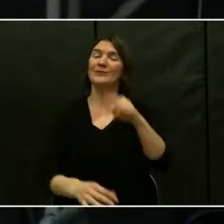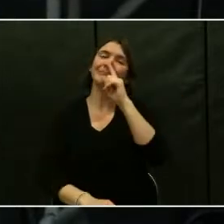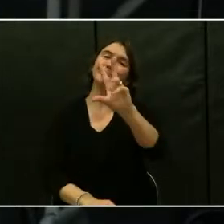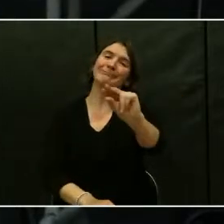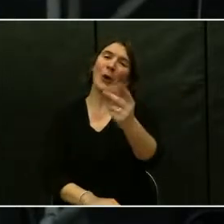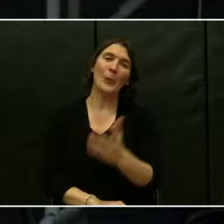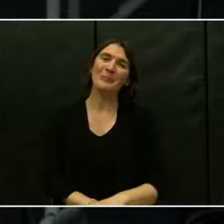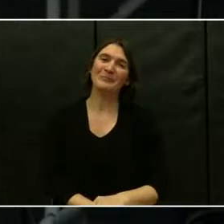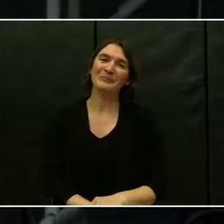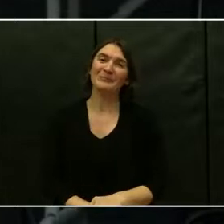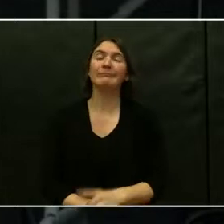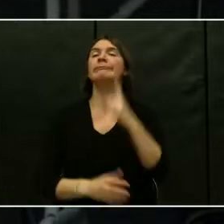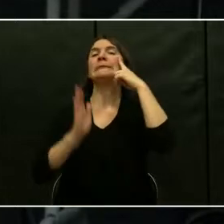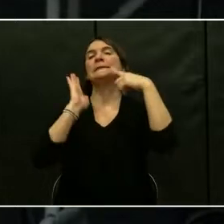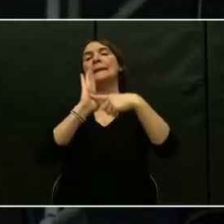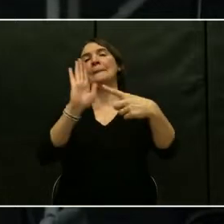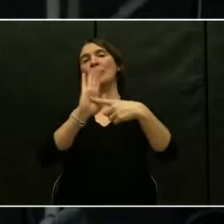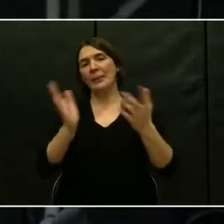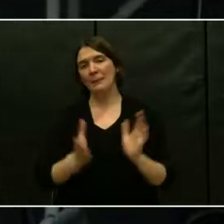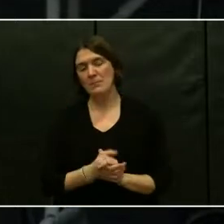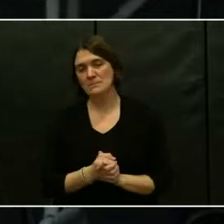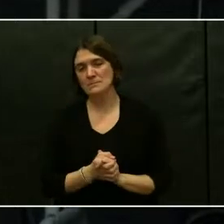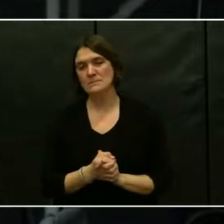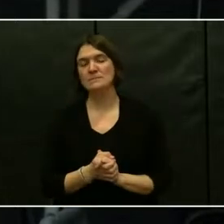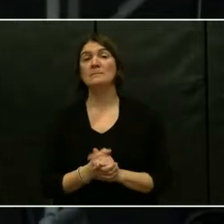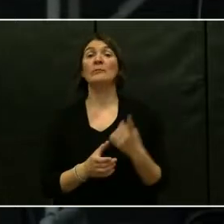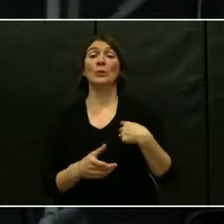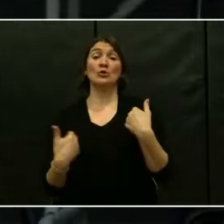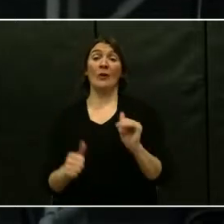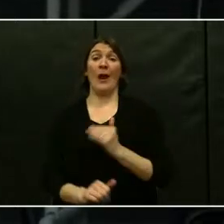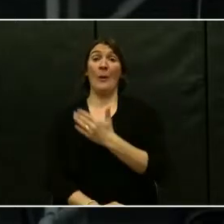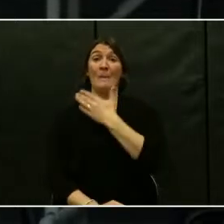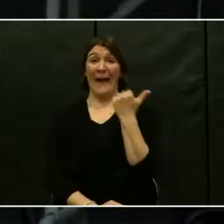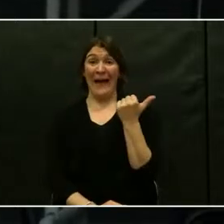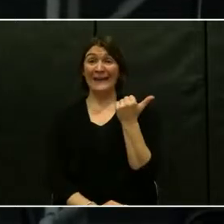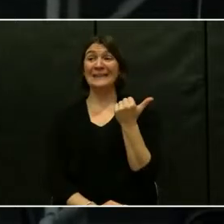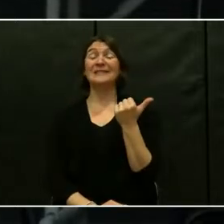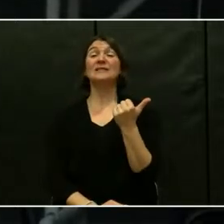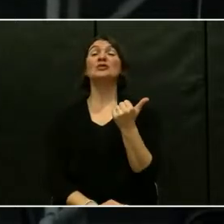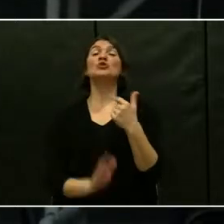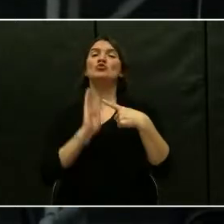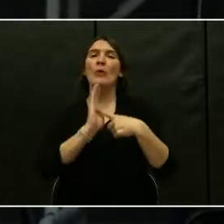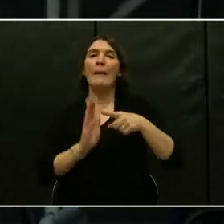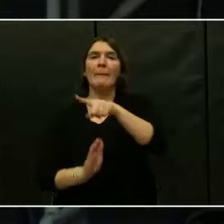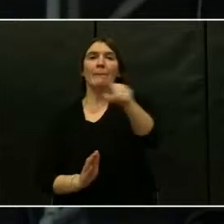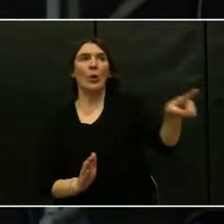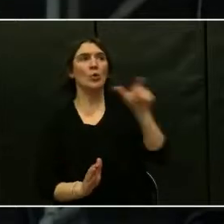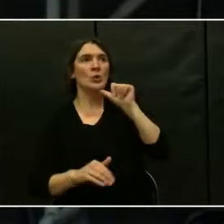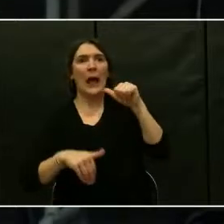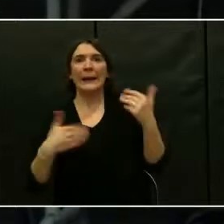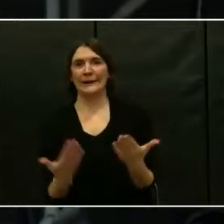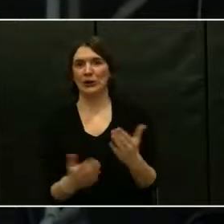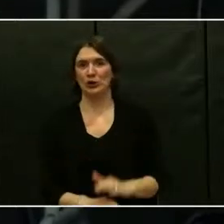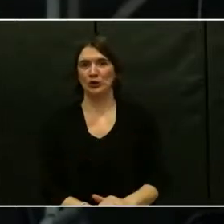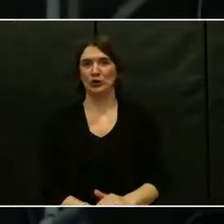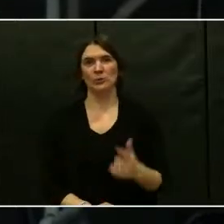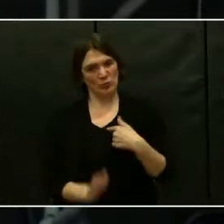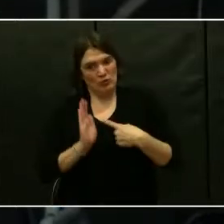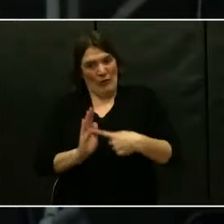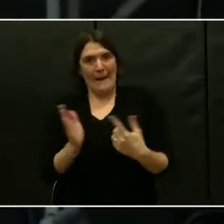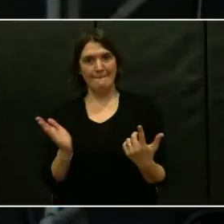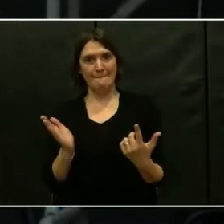imperfect some examples we do our best to speak for the people who cannot be here we